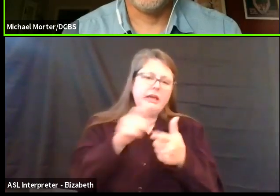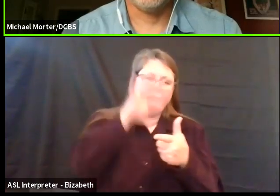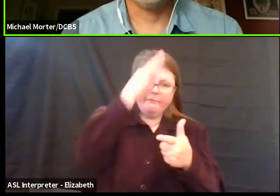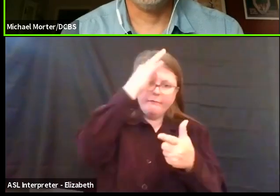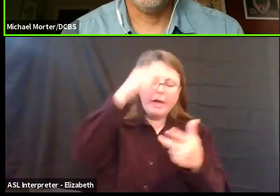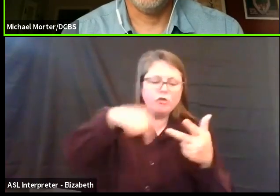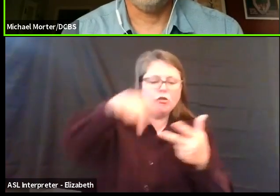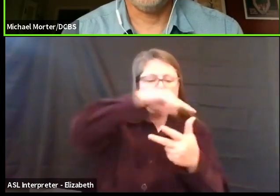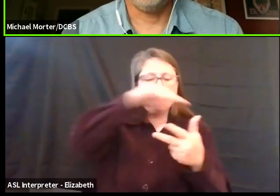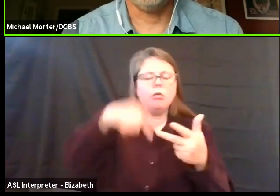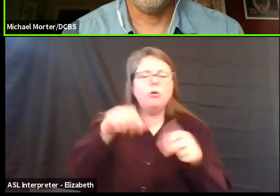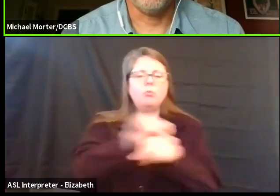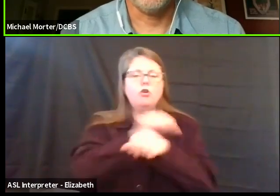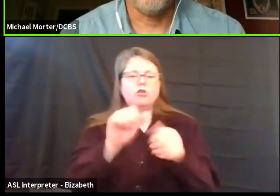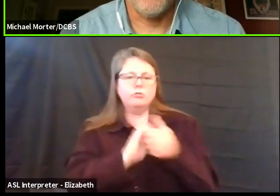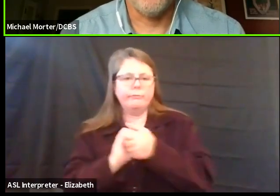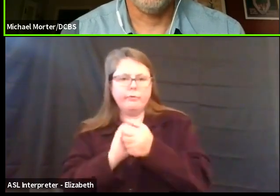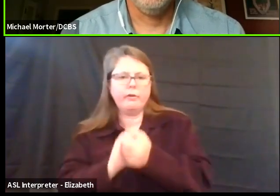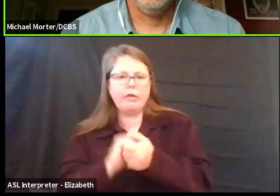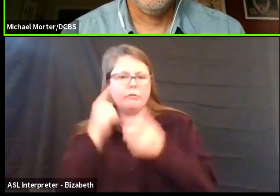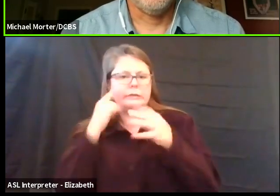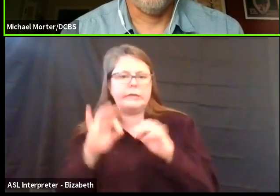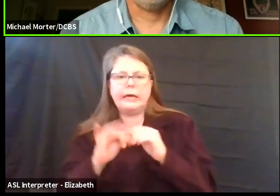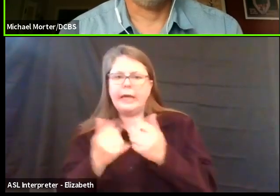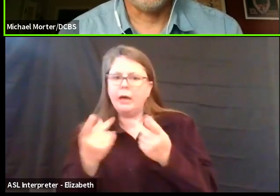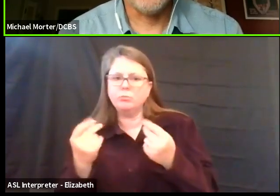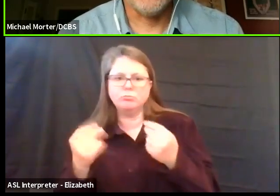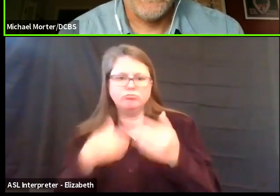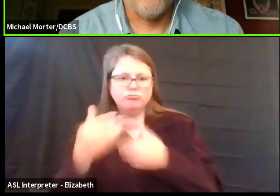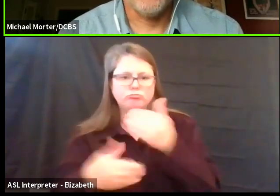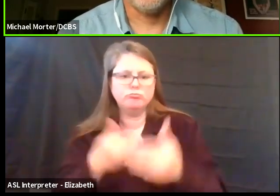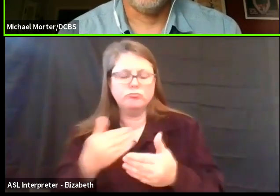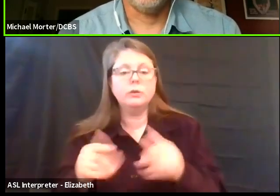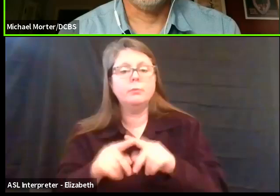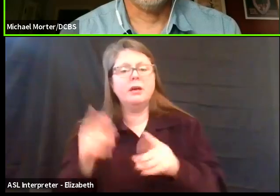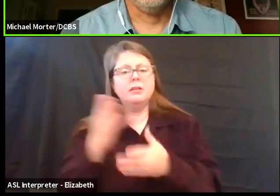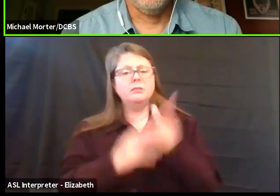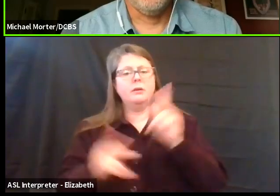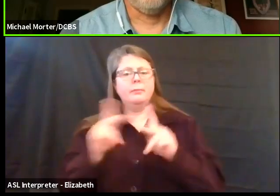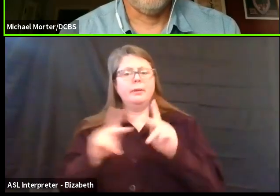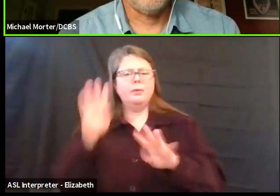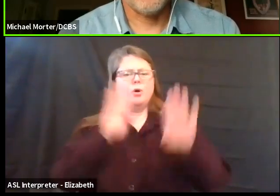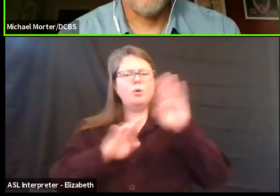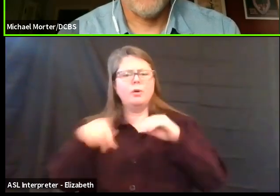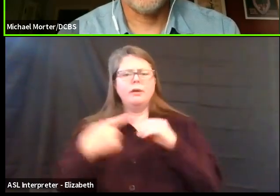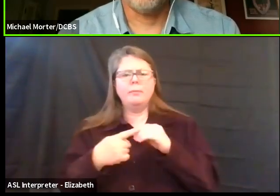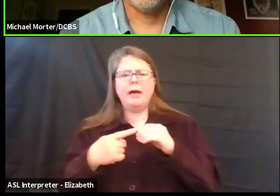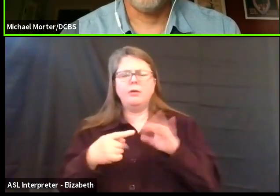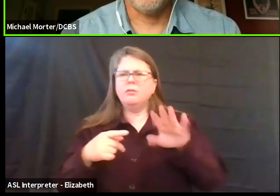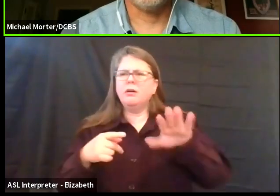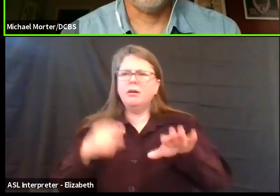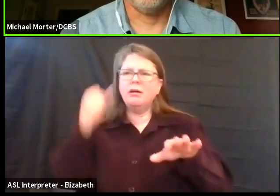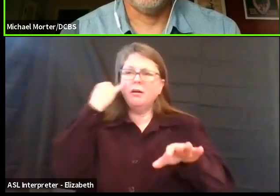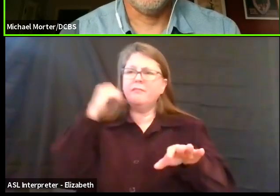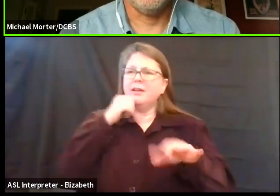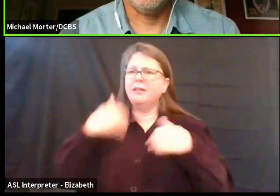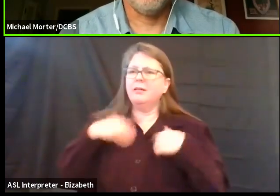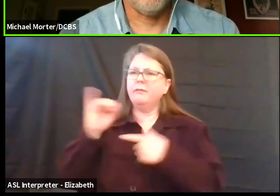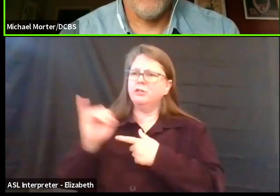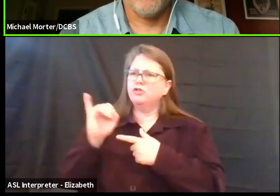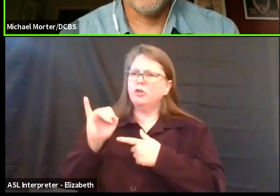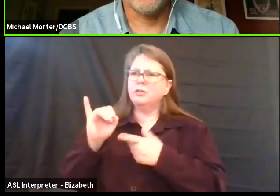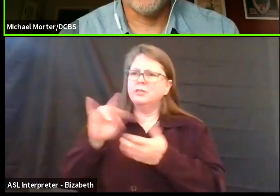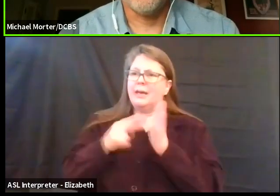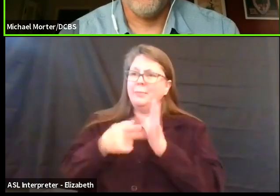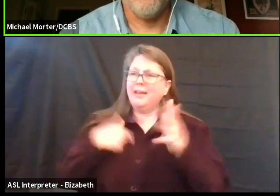being discussed, people are worried about, what if I didn't have insurance? Am I somehow still responsible? And any